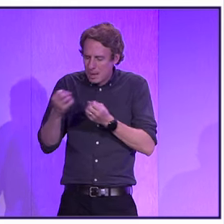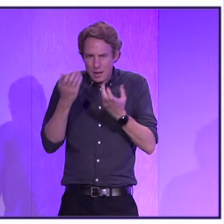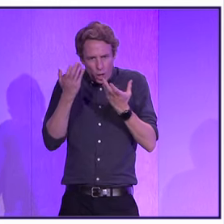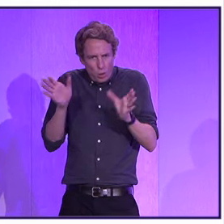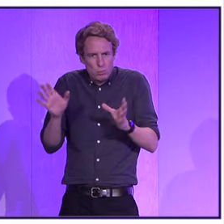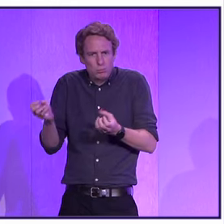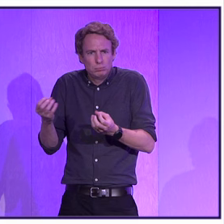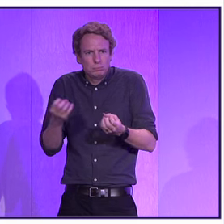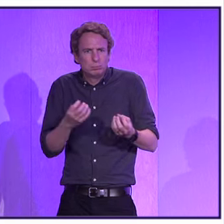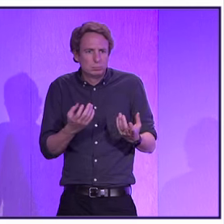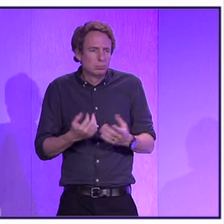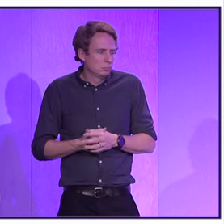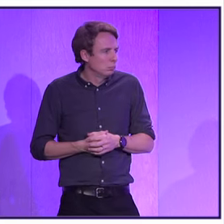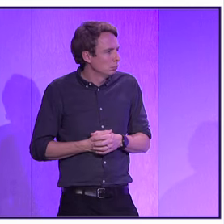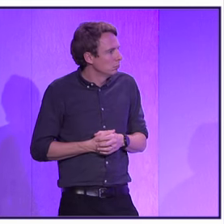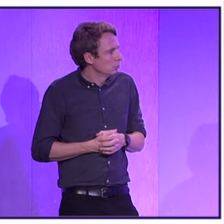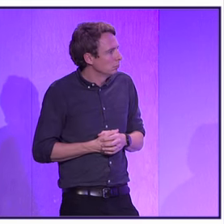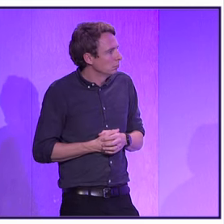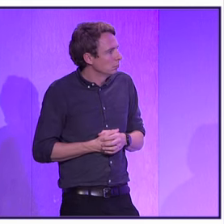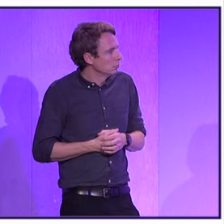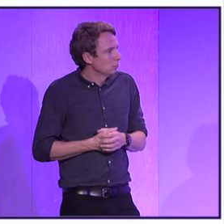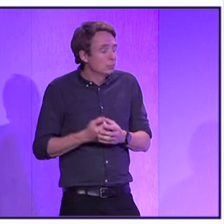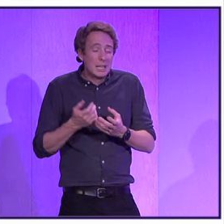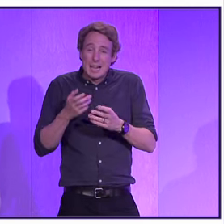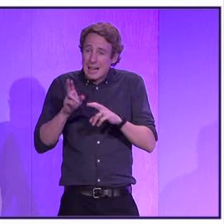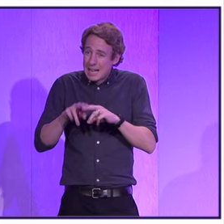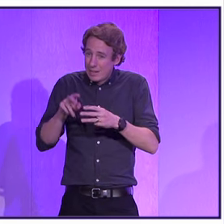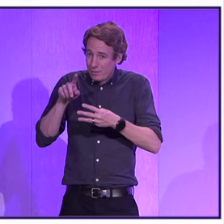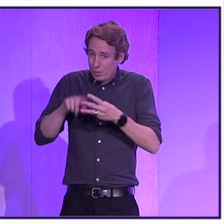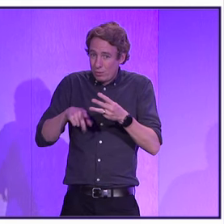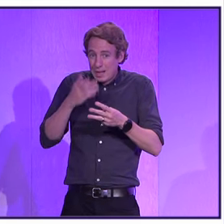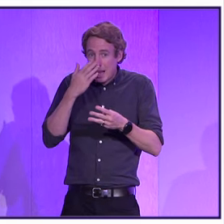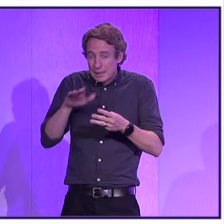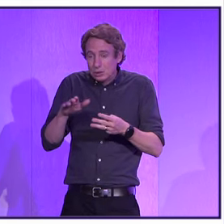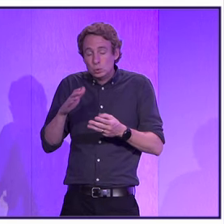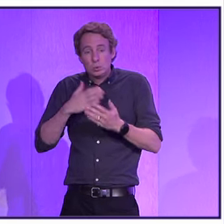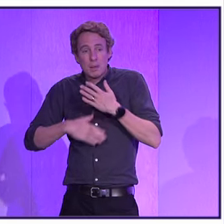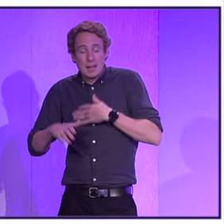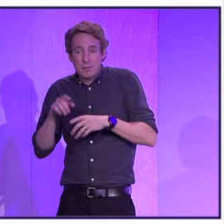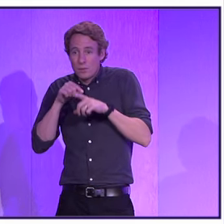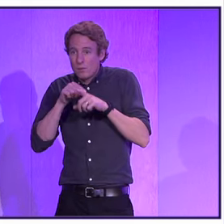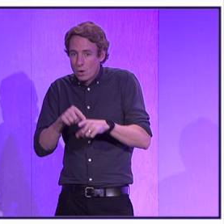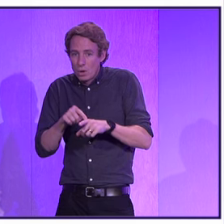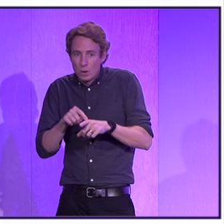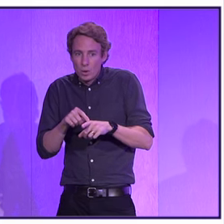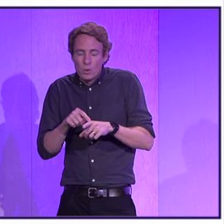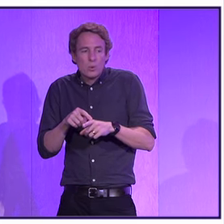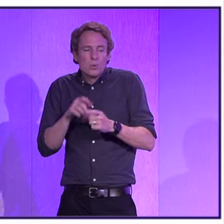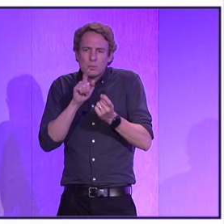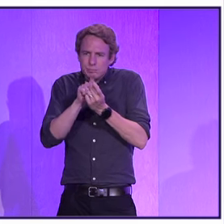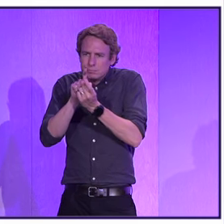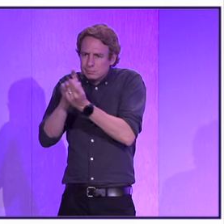us. And if we exercise these attitudes and behaviours in our interactions with one